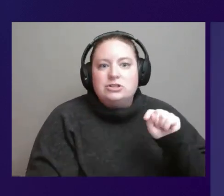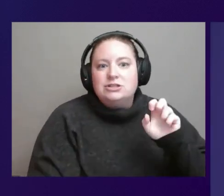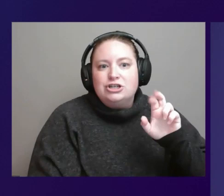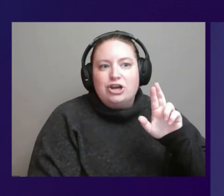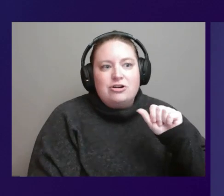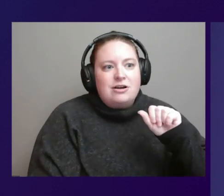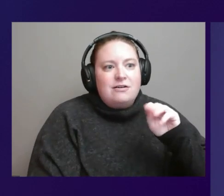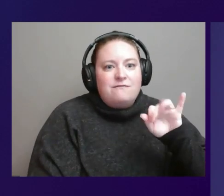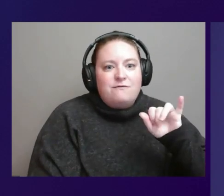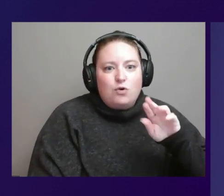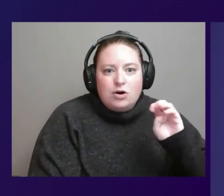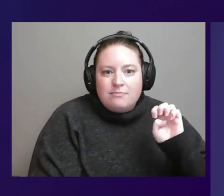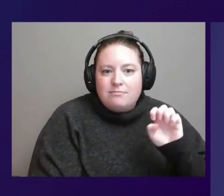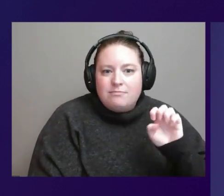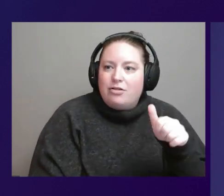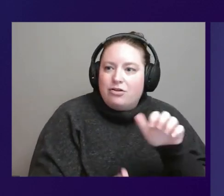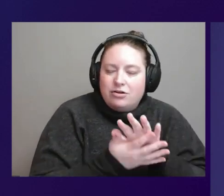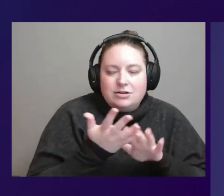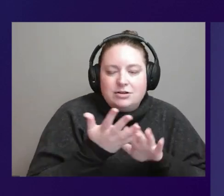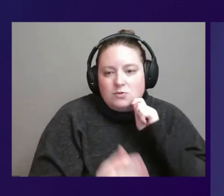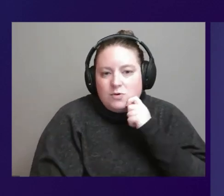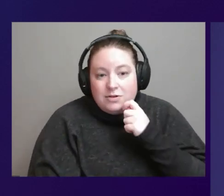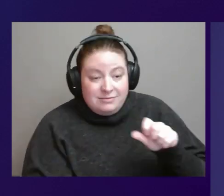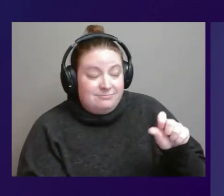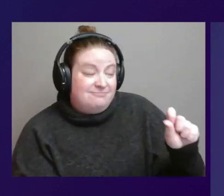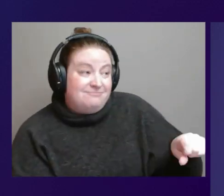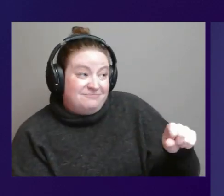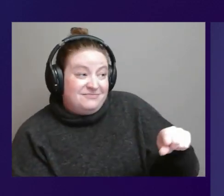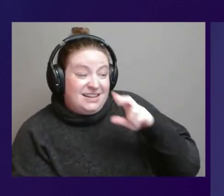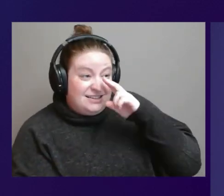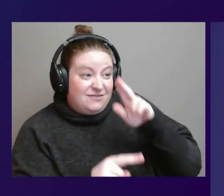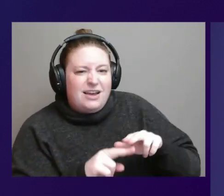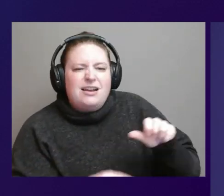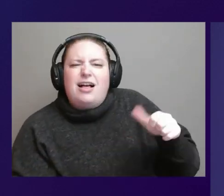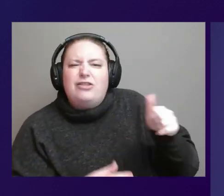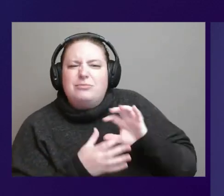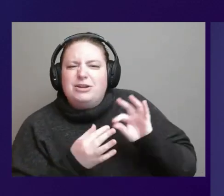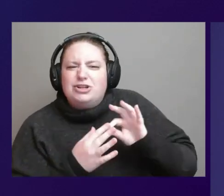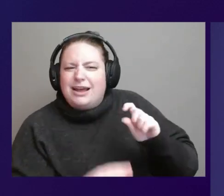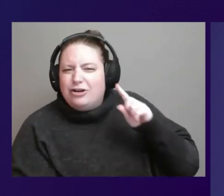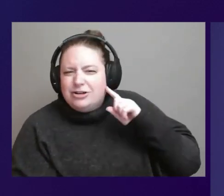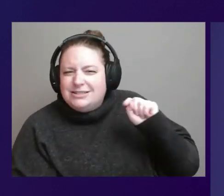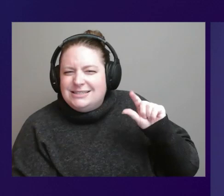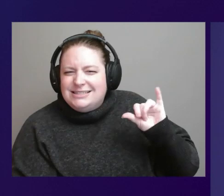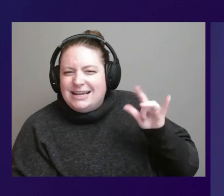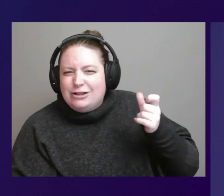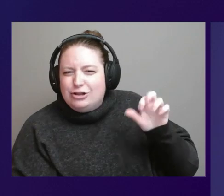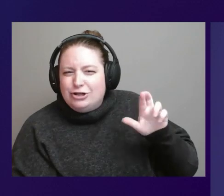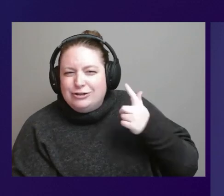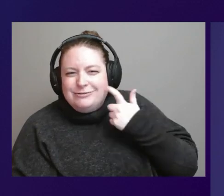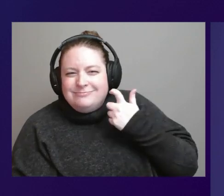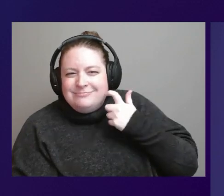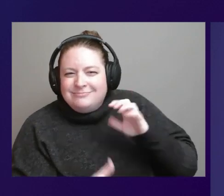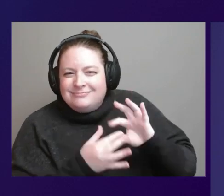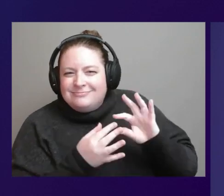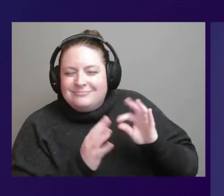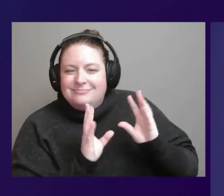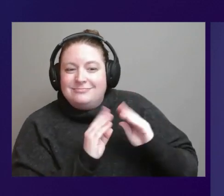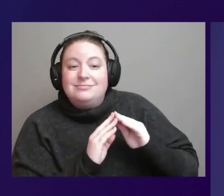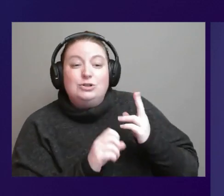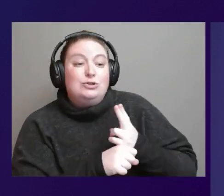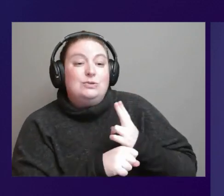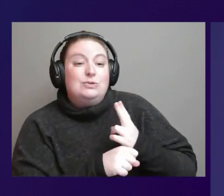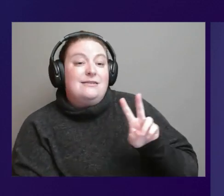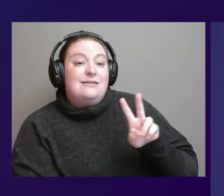One other thing I wanted to hit on was I heard Taylor mention it in the last session. They're looking at using VMC a little bit